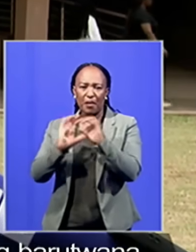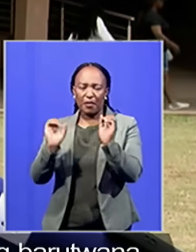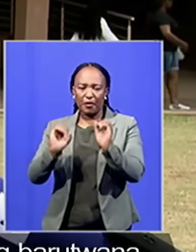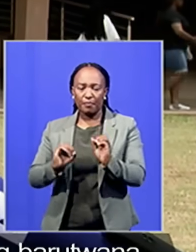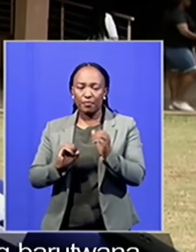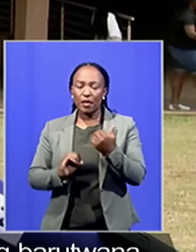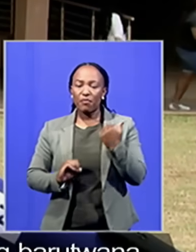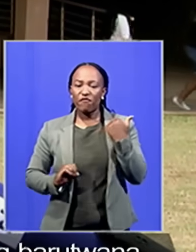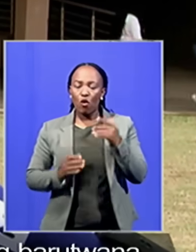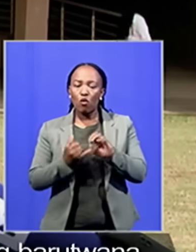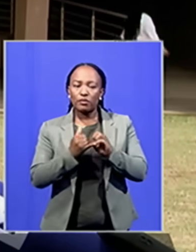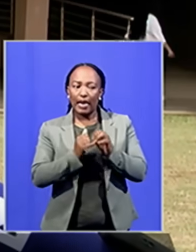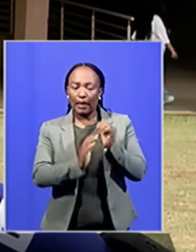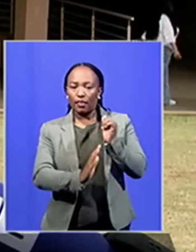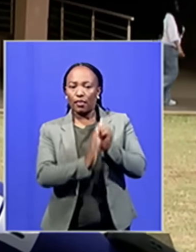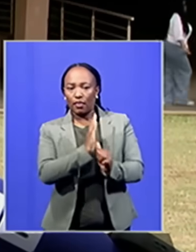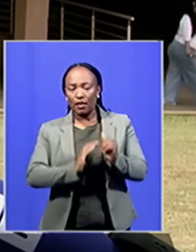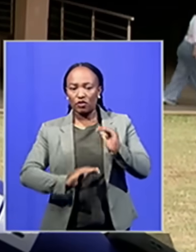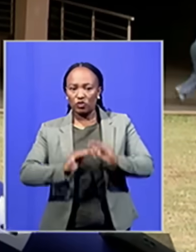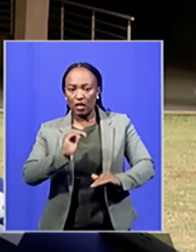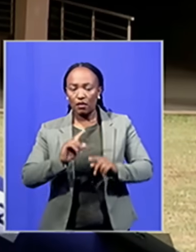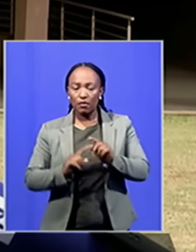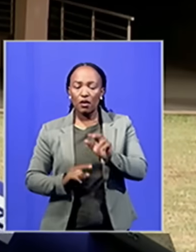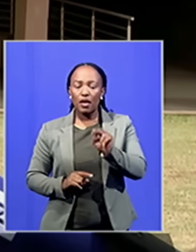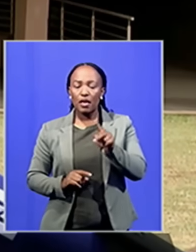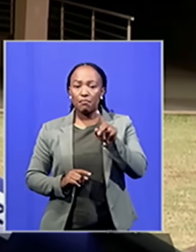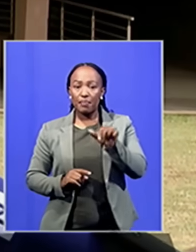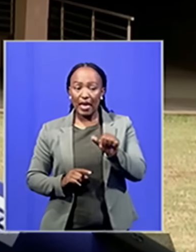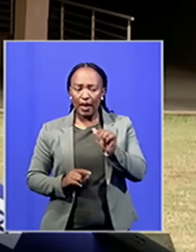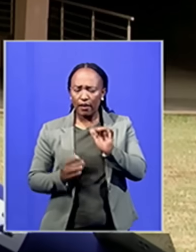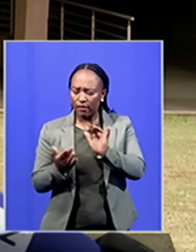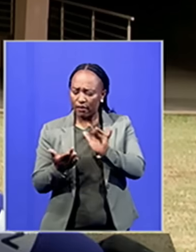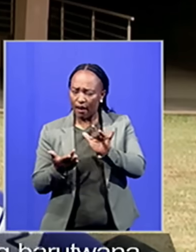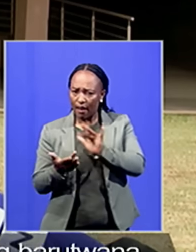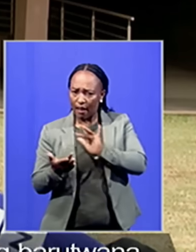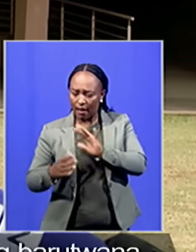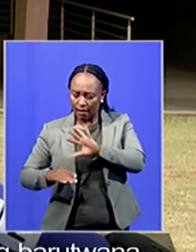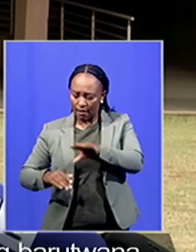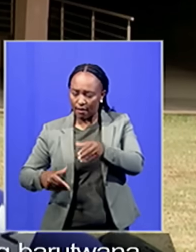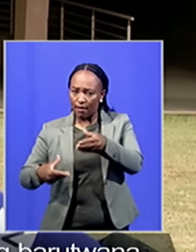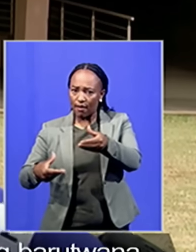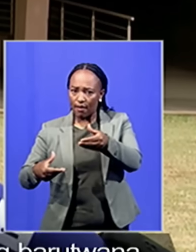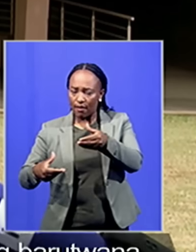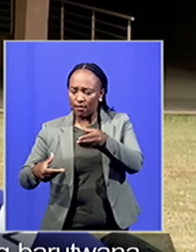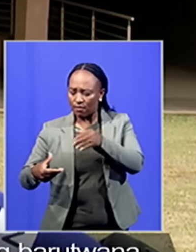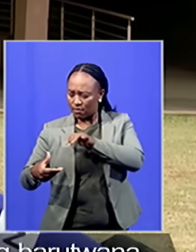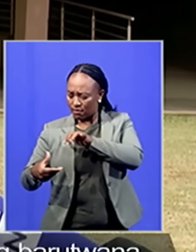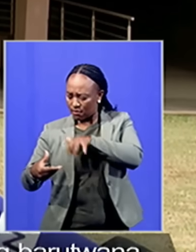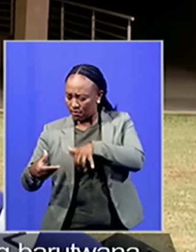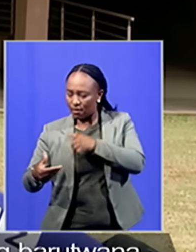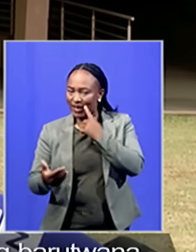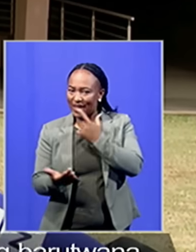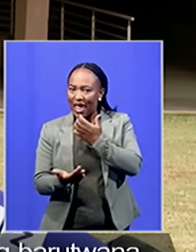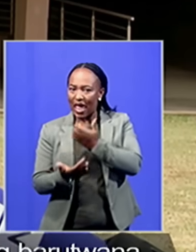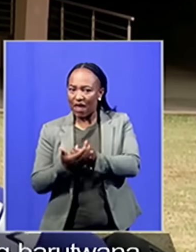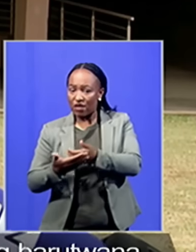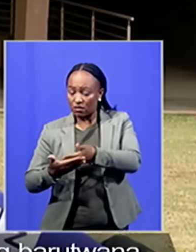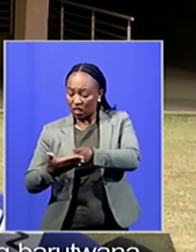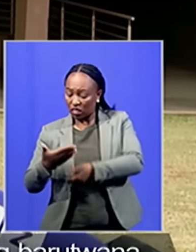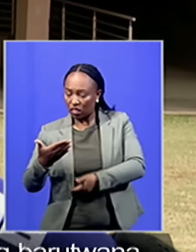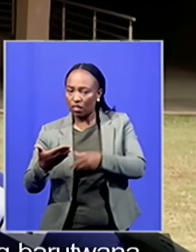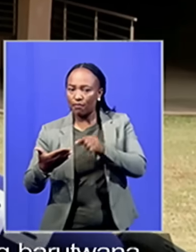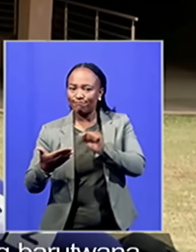but however, when the state perused the docket and the evidence that was in the docket, we found that we had prima facie